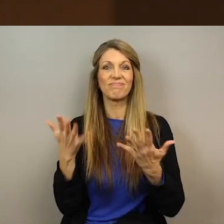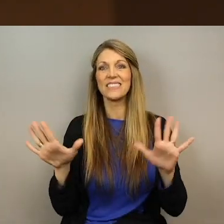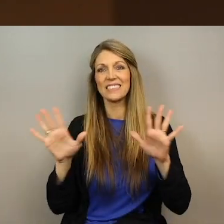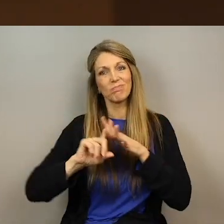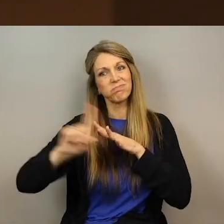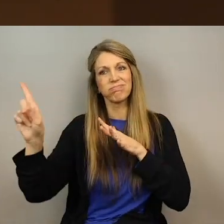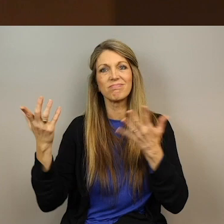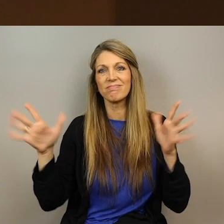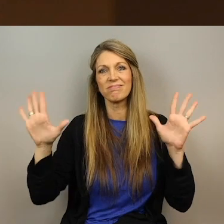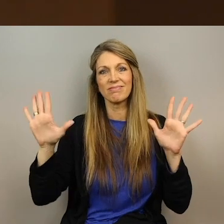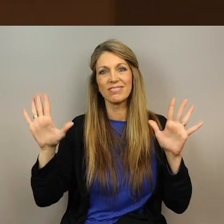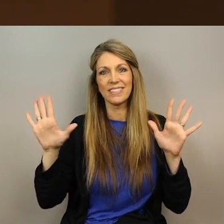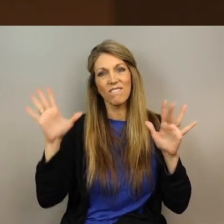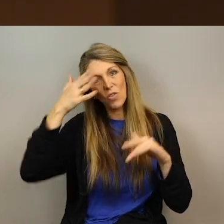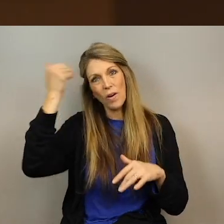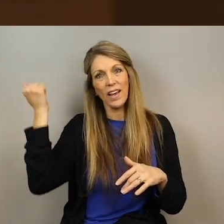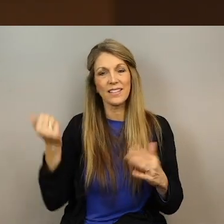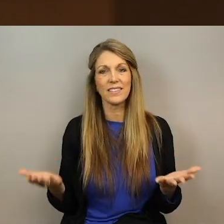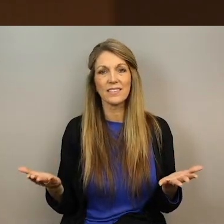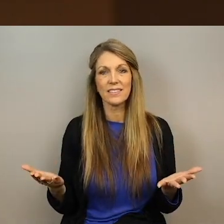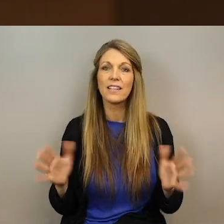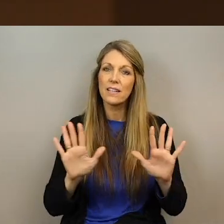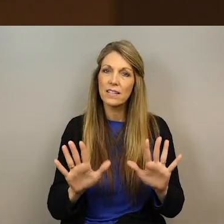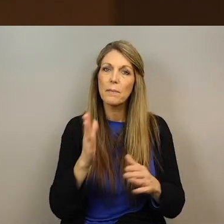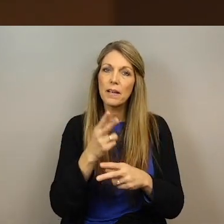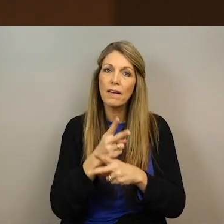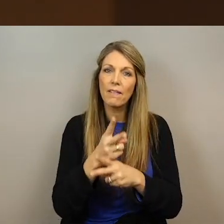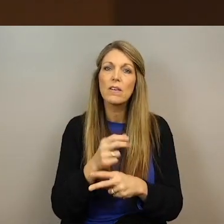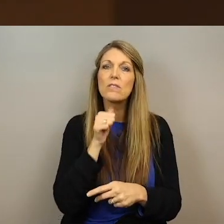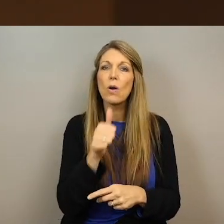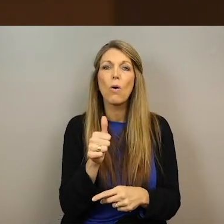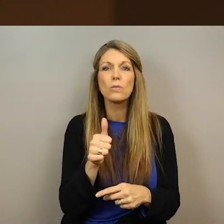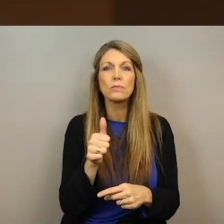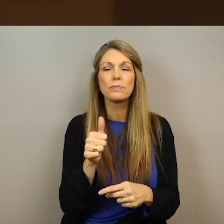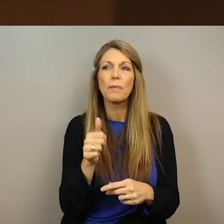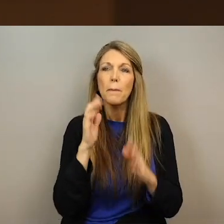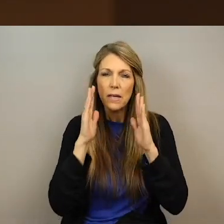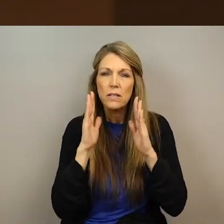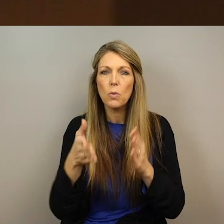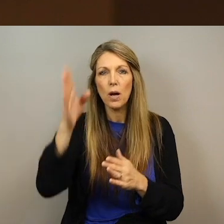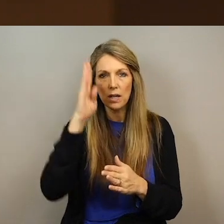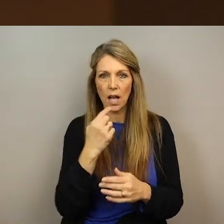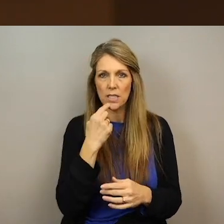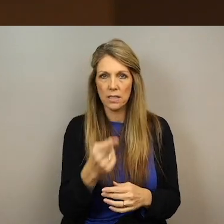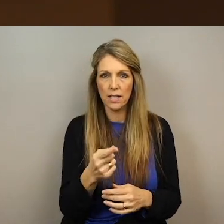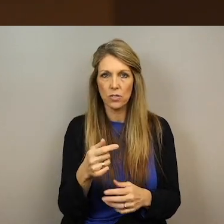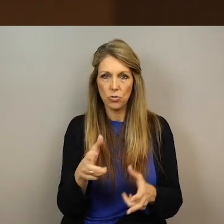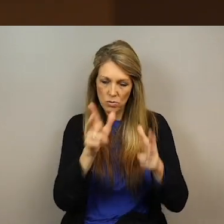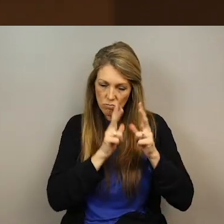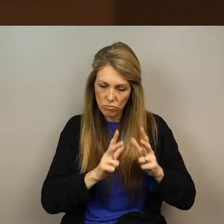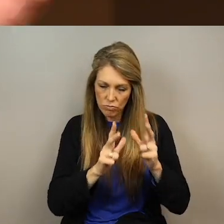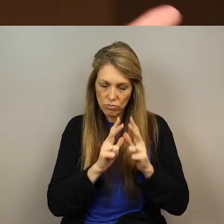I want to urge you this morning not to move past what God wants to say to you. Do you have the ears to hear and the eyes to